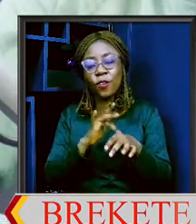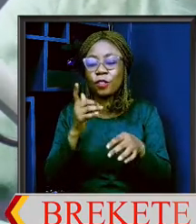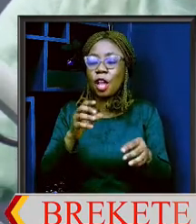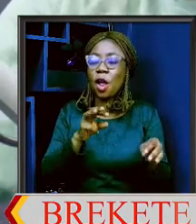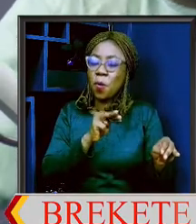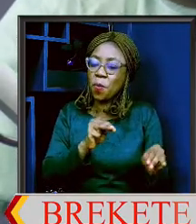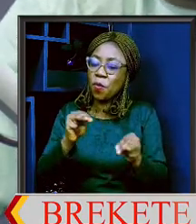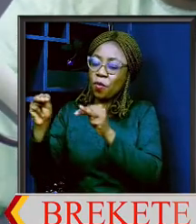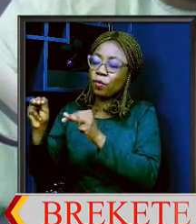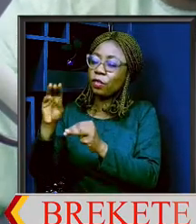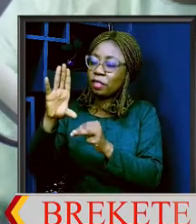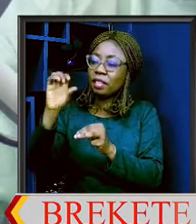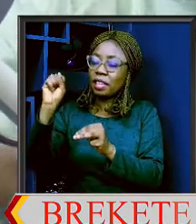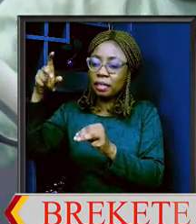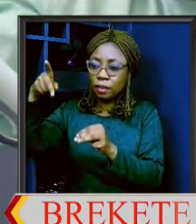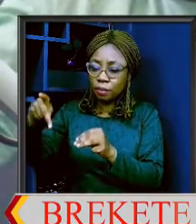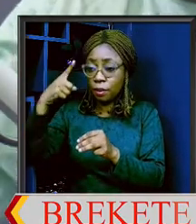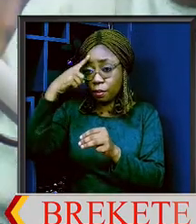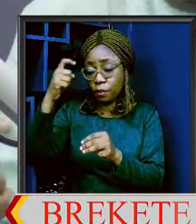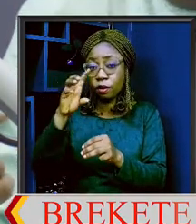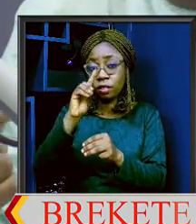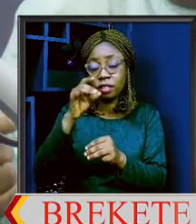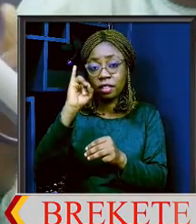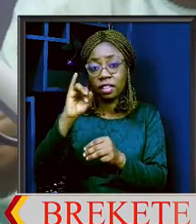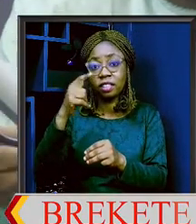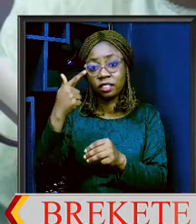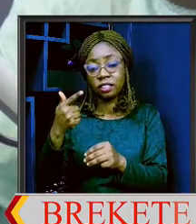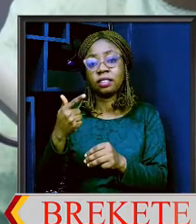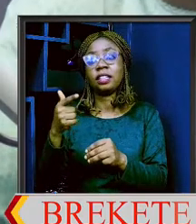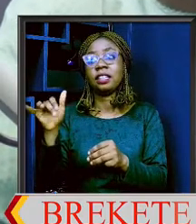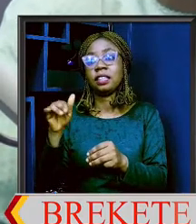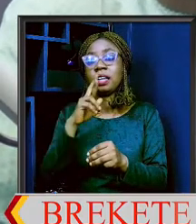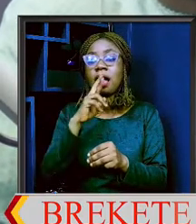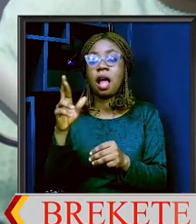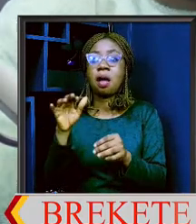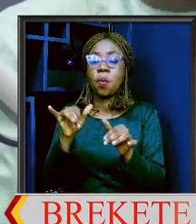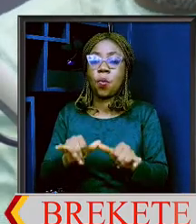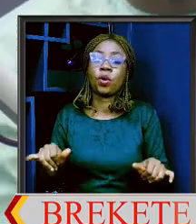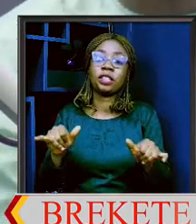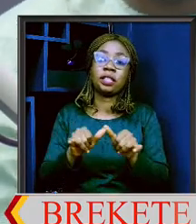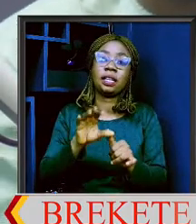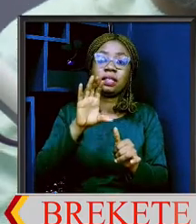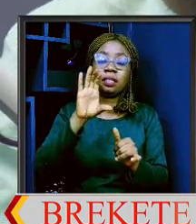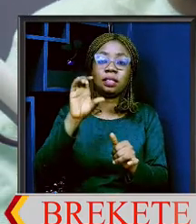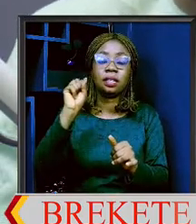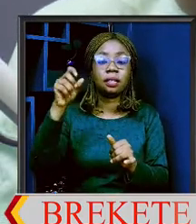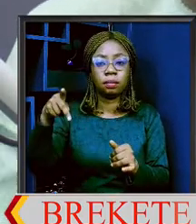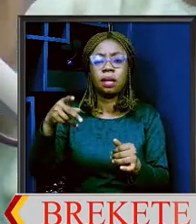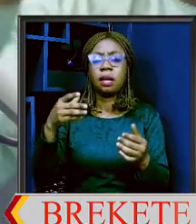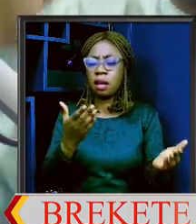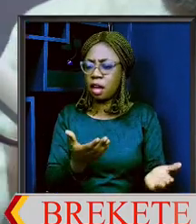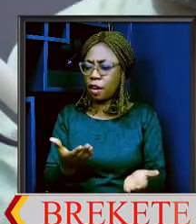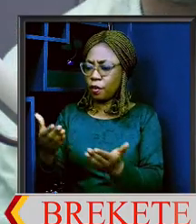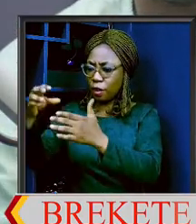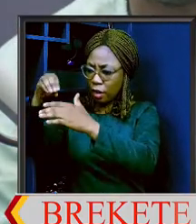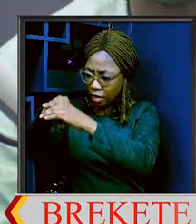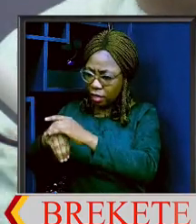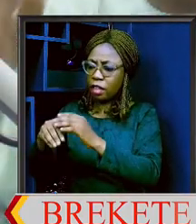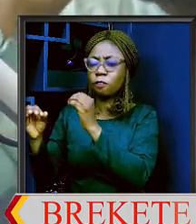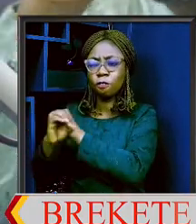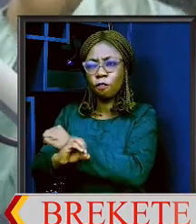even move a CSP because D and CSP now ordinary CSP he carry you enter in office